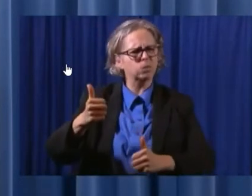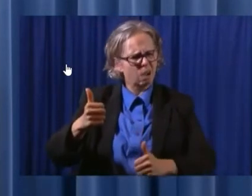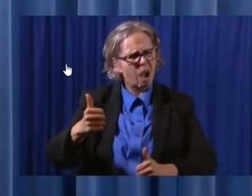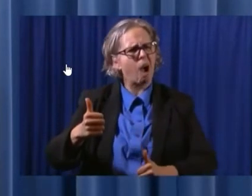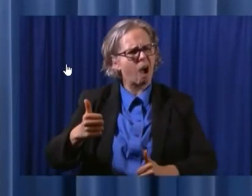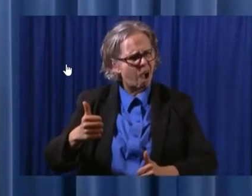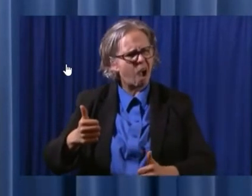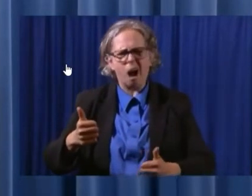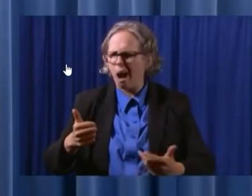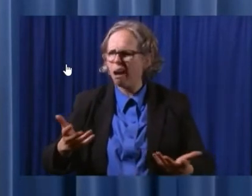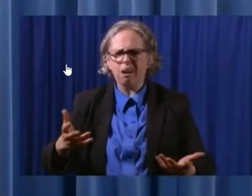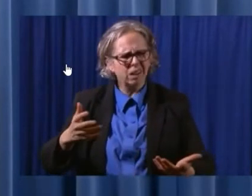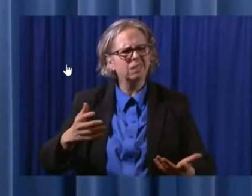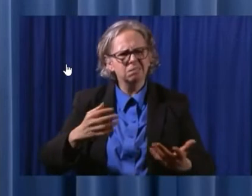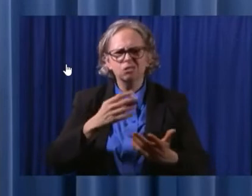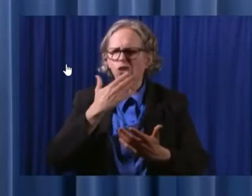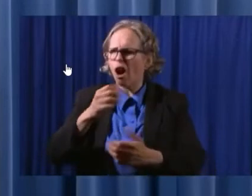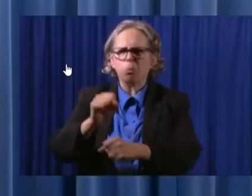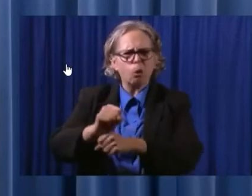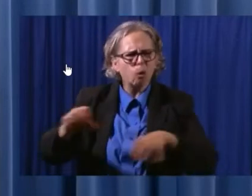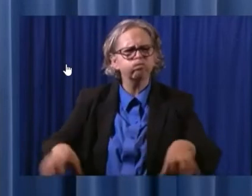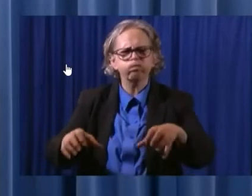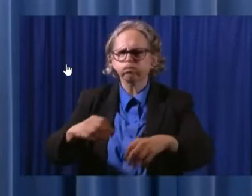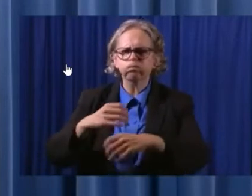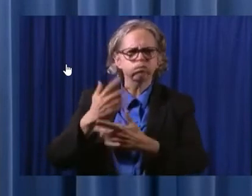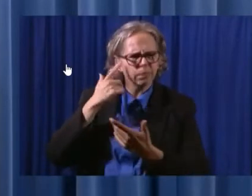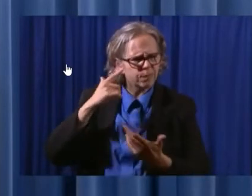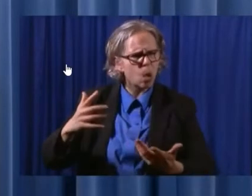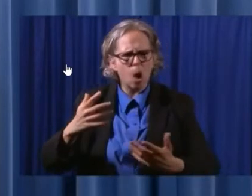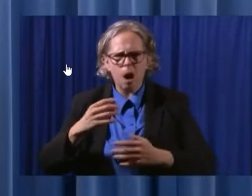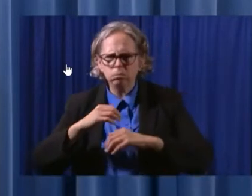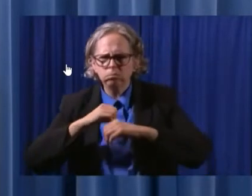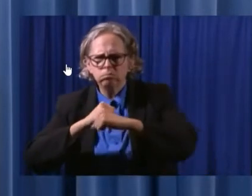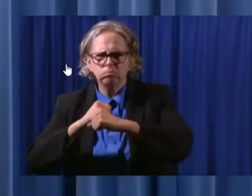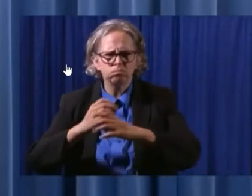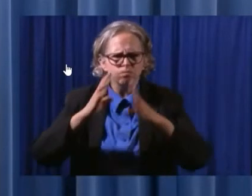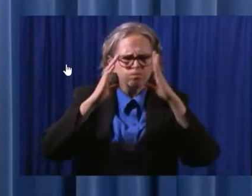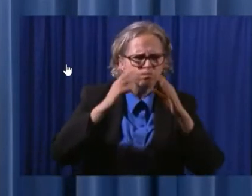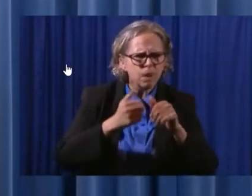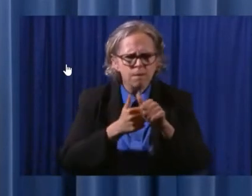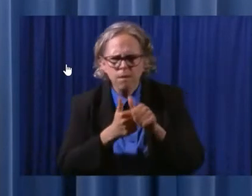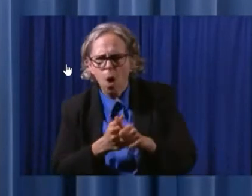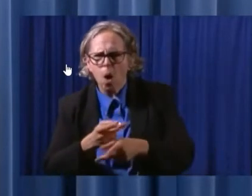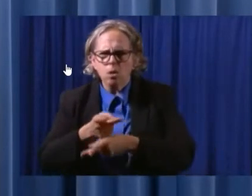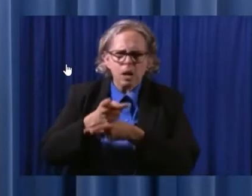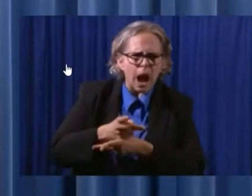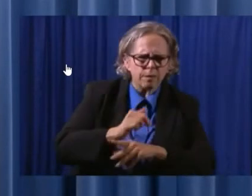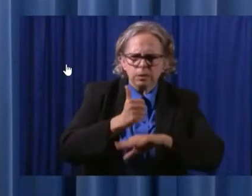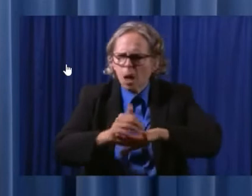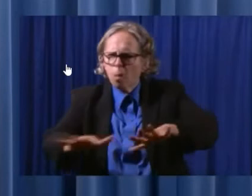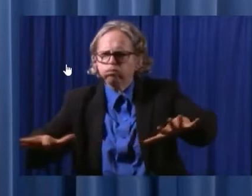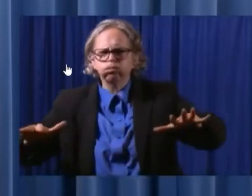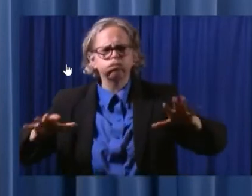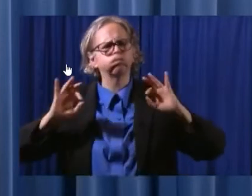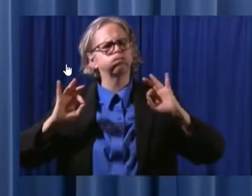a very good job. They're run by conscientious people who are doing the best job that they